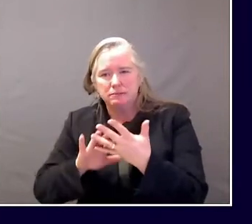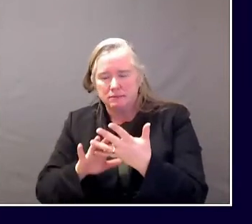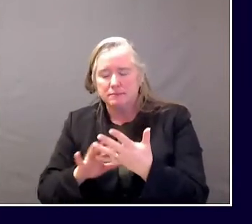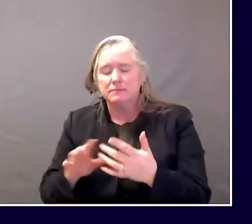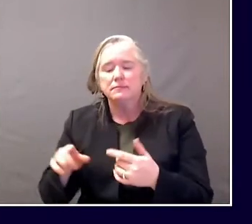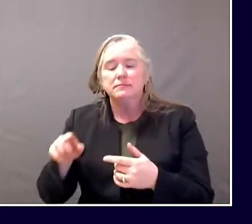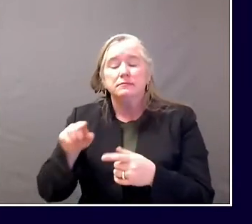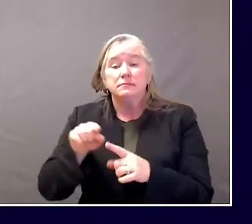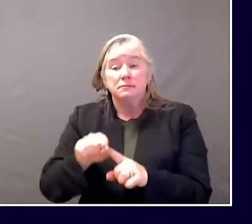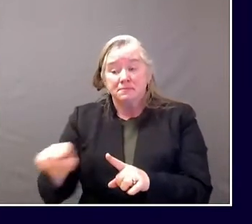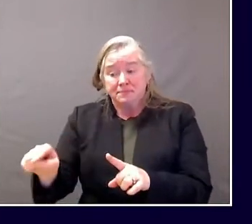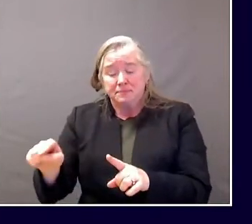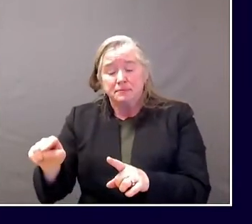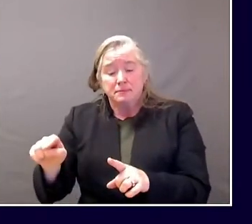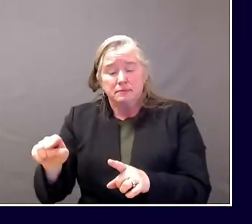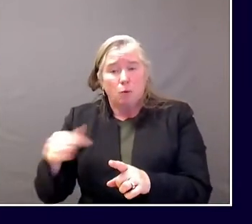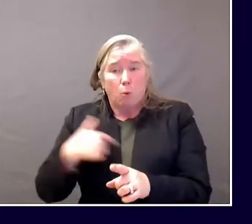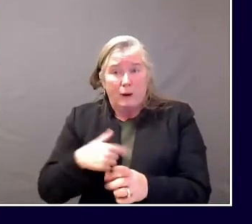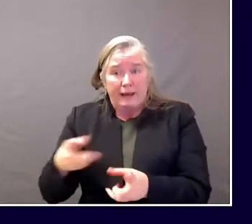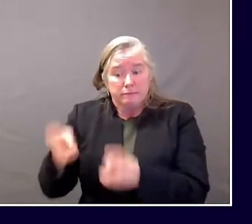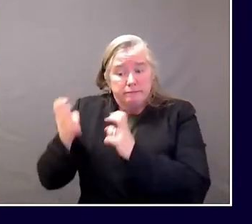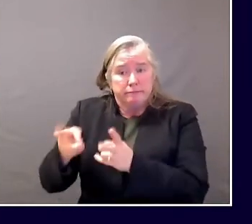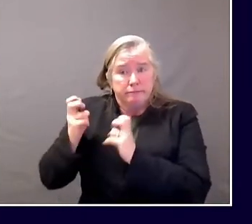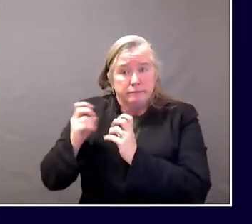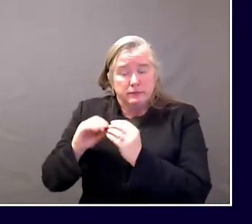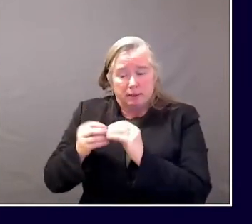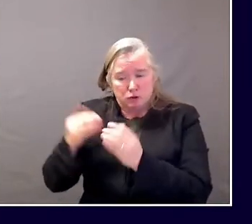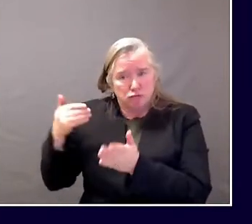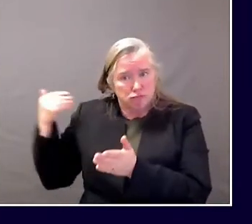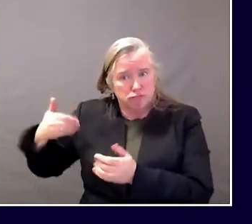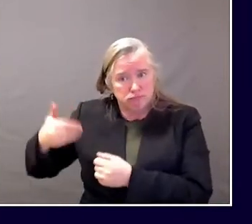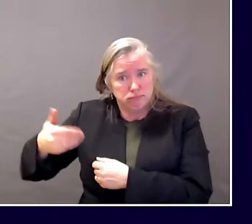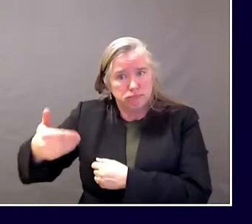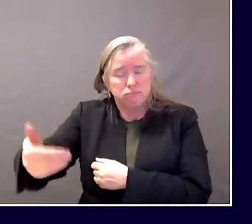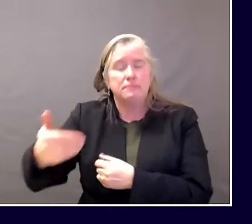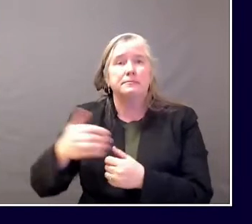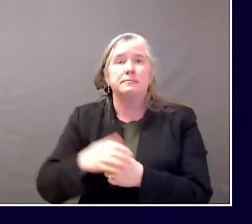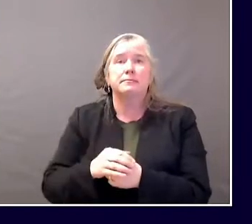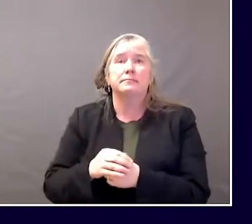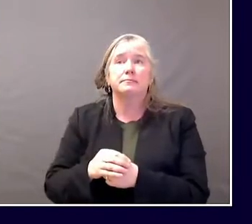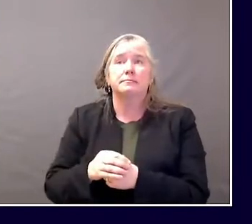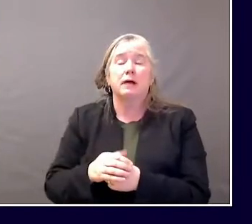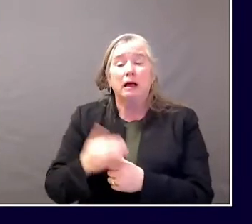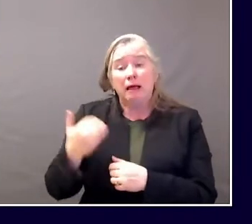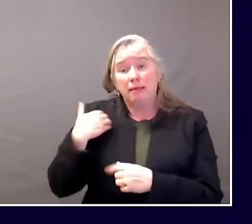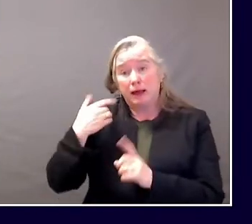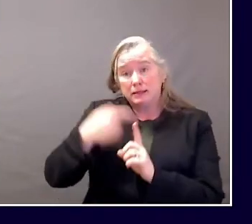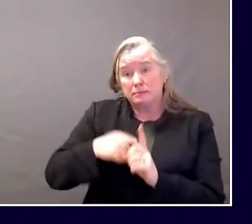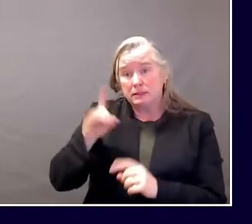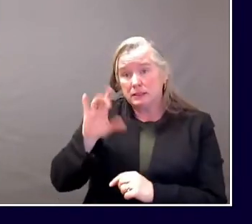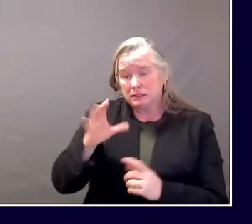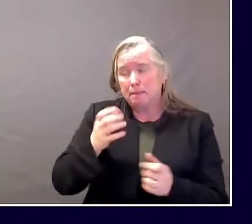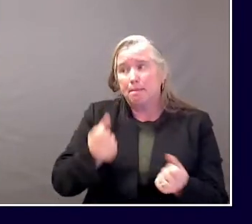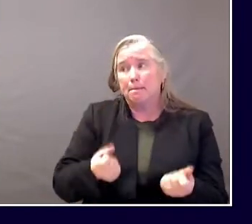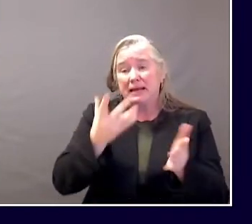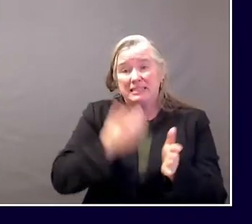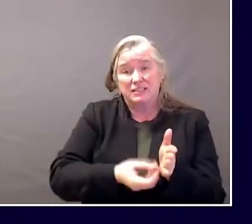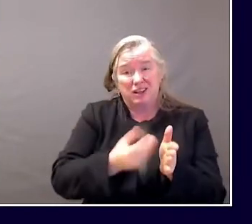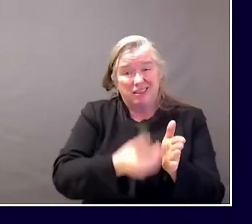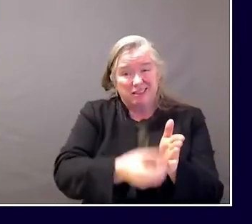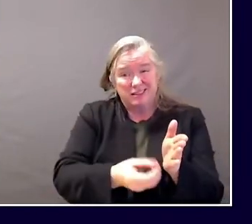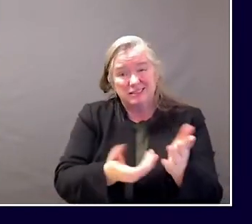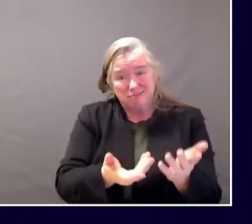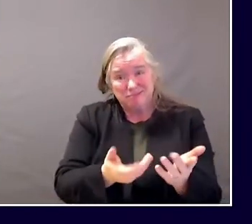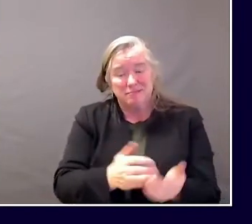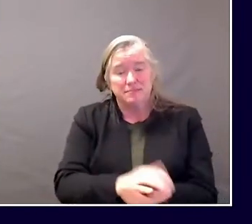of deaths last month alone. And this is in parallel to that, although there were a high number of deaths reported to